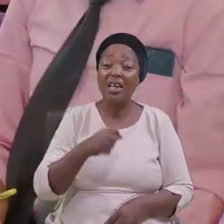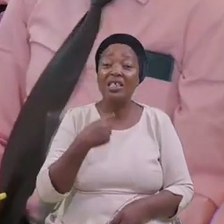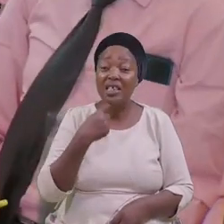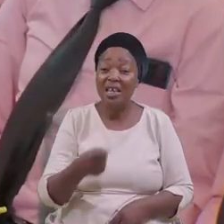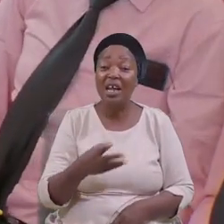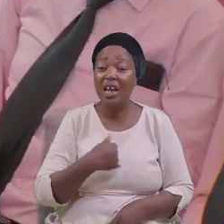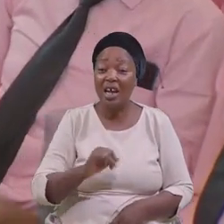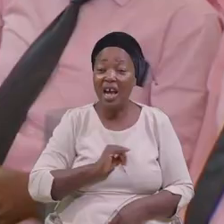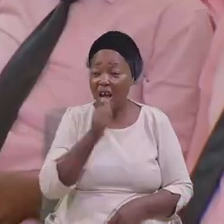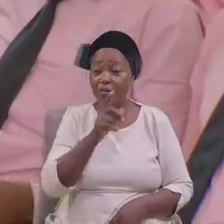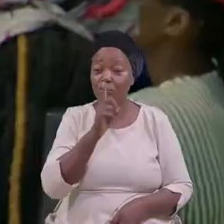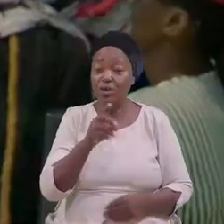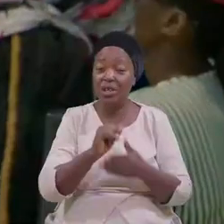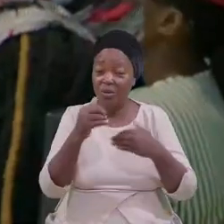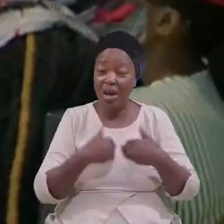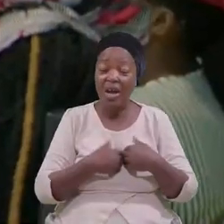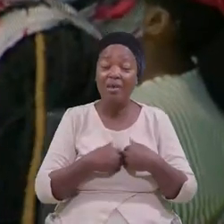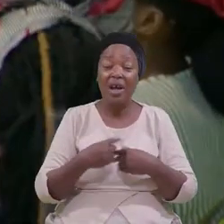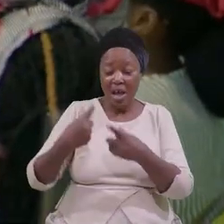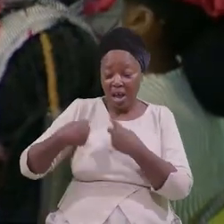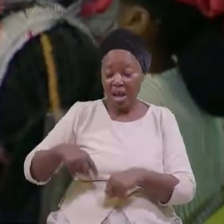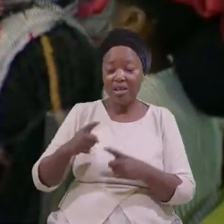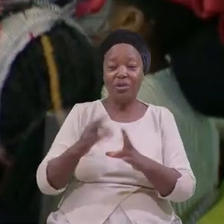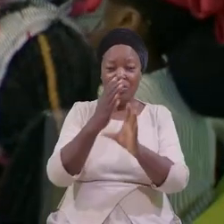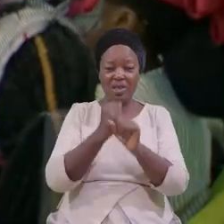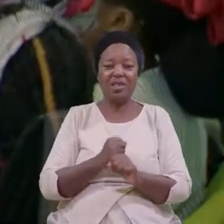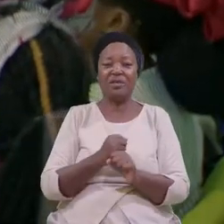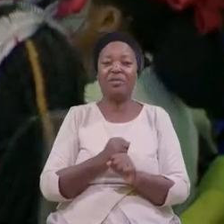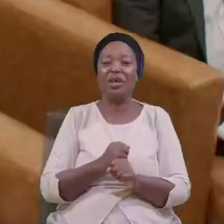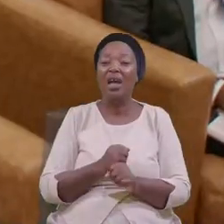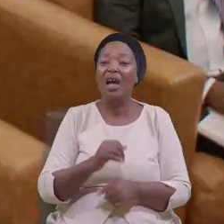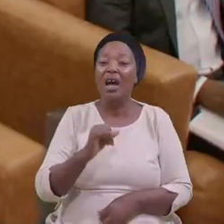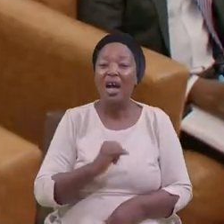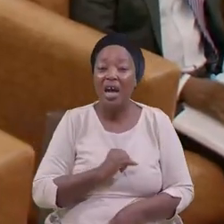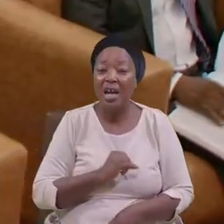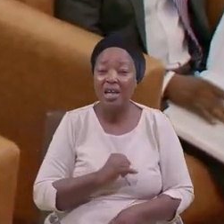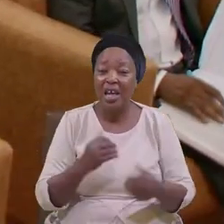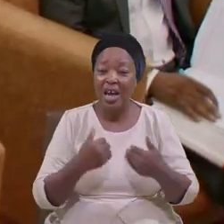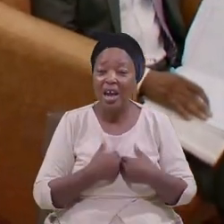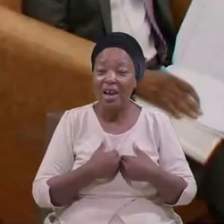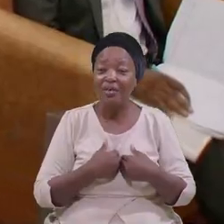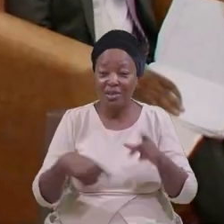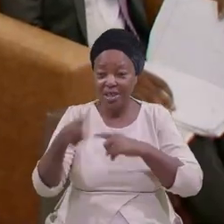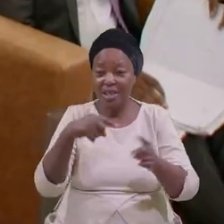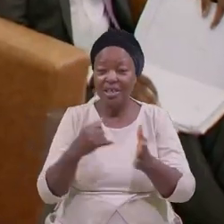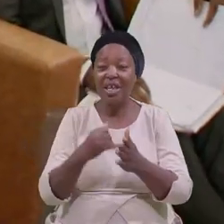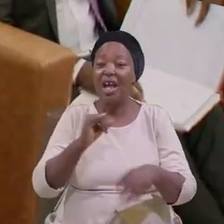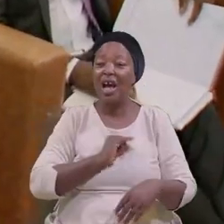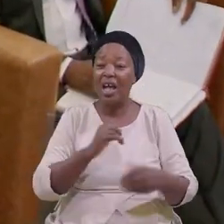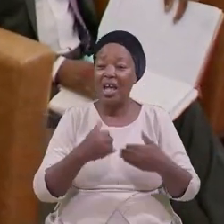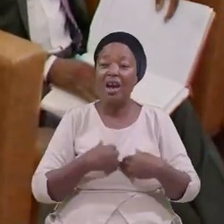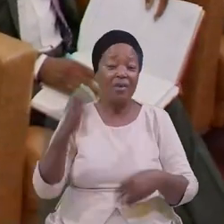have heart to receive. I have heard. I have received.